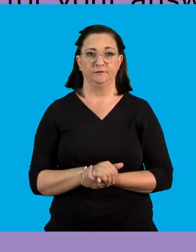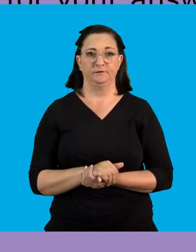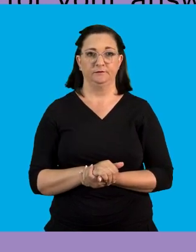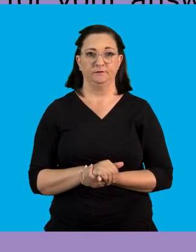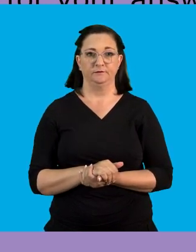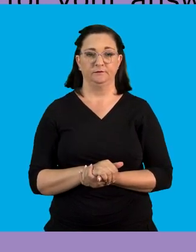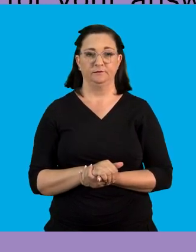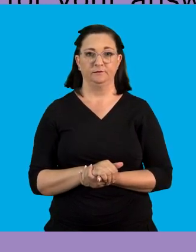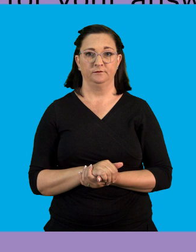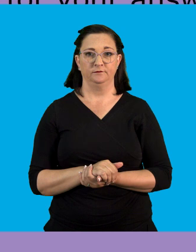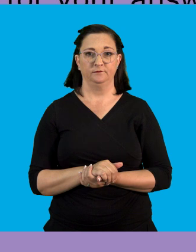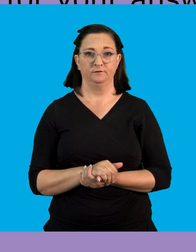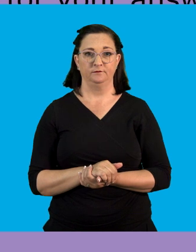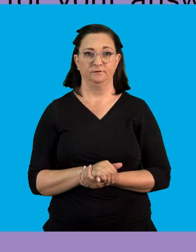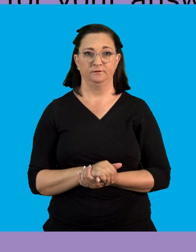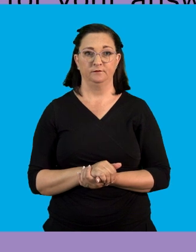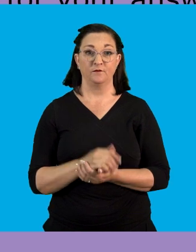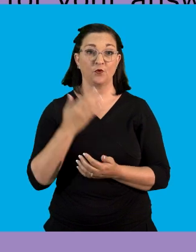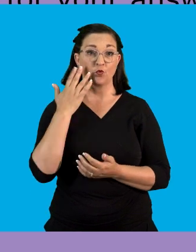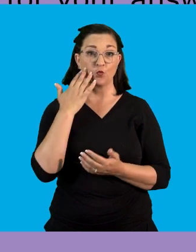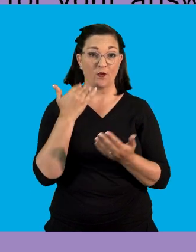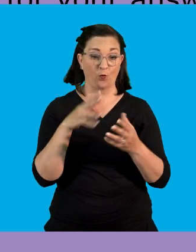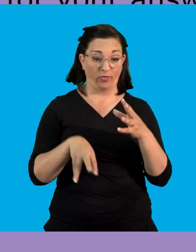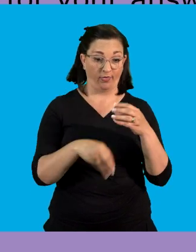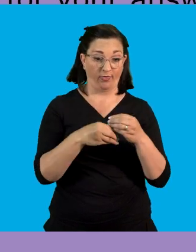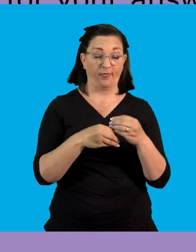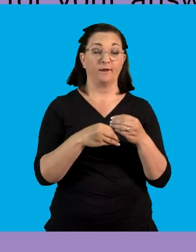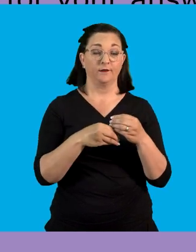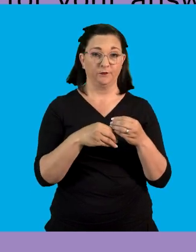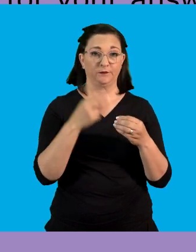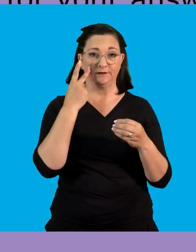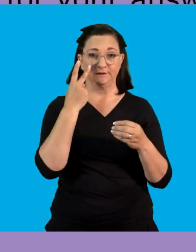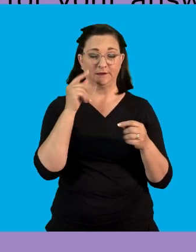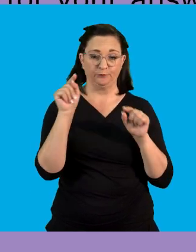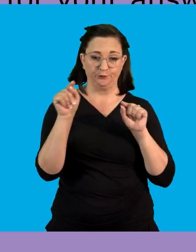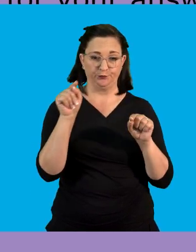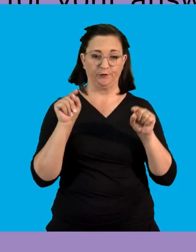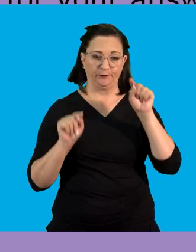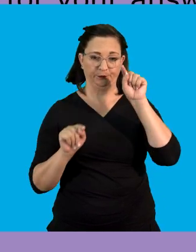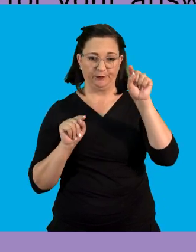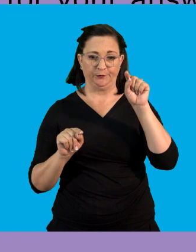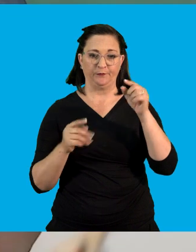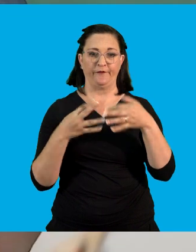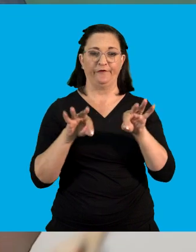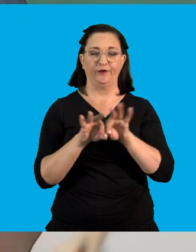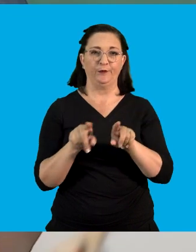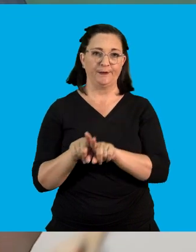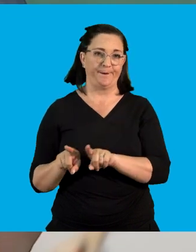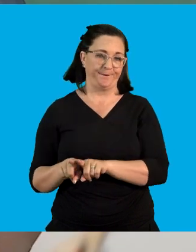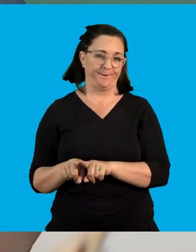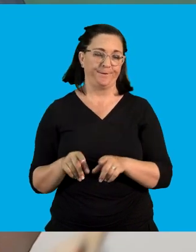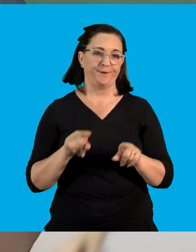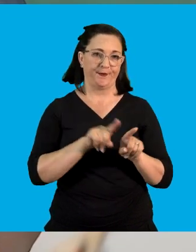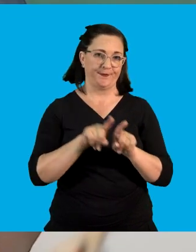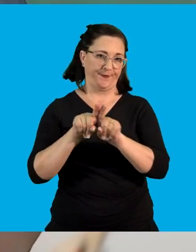360 degrees. So when we add them, we know that these that are equal, we use the same number. The same